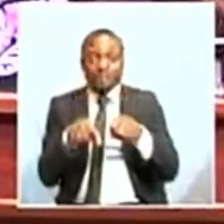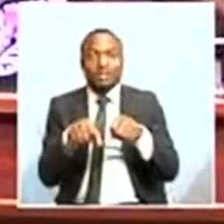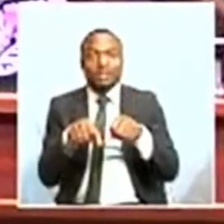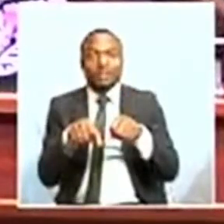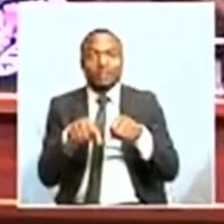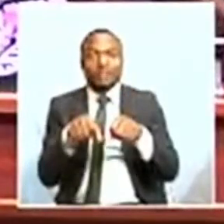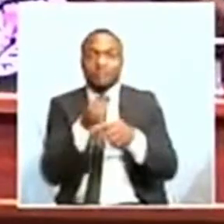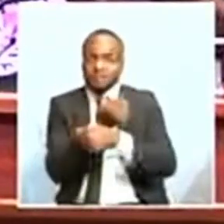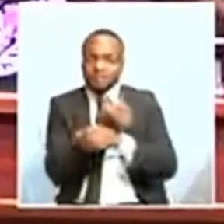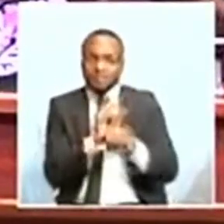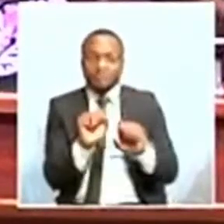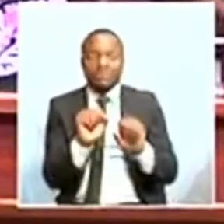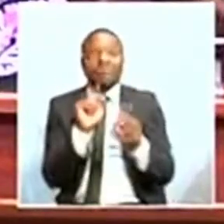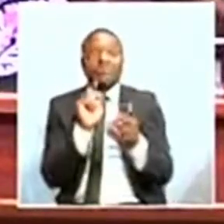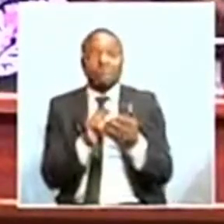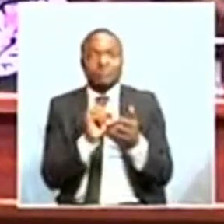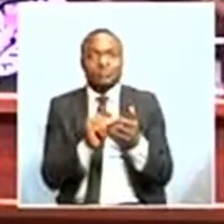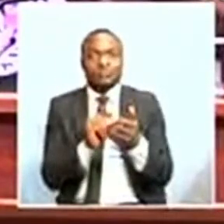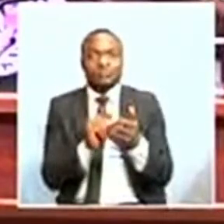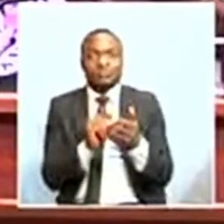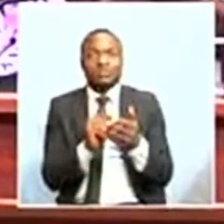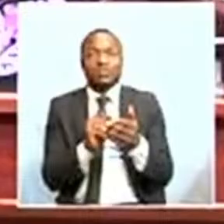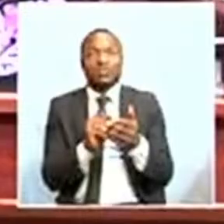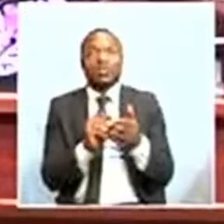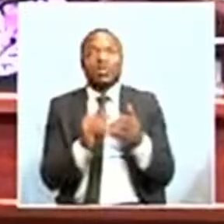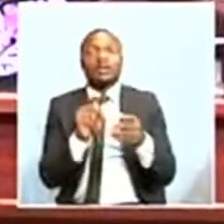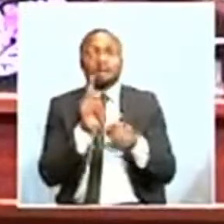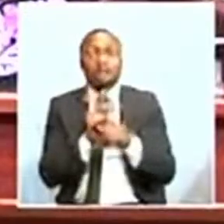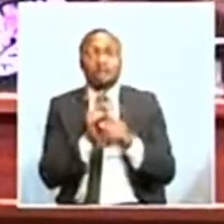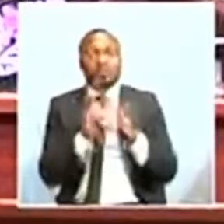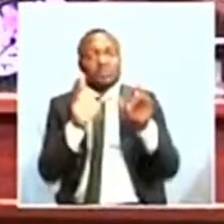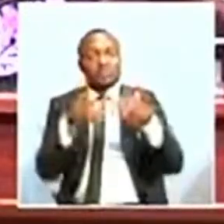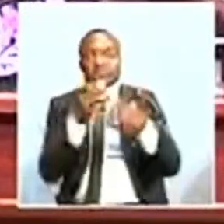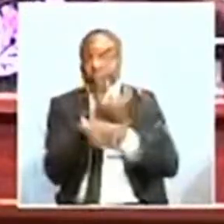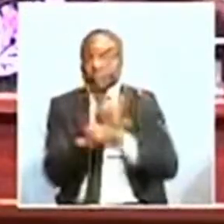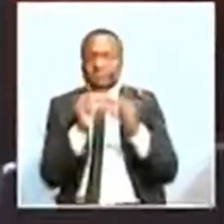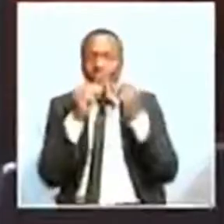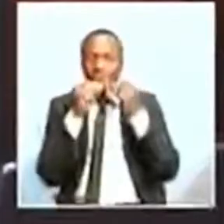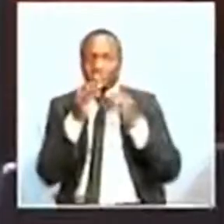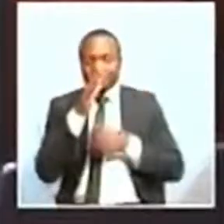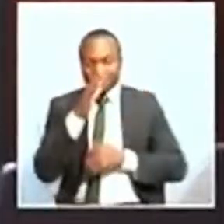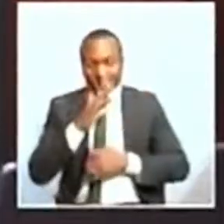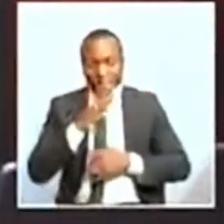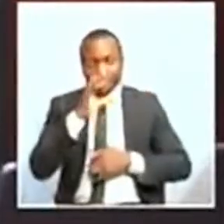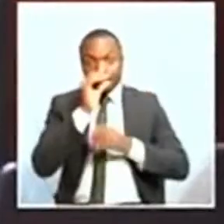the impact of Mpox and keep our communities safe. I thank you, Madam Speaker.